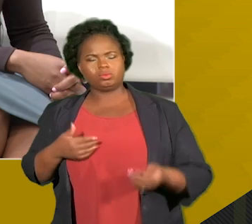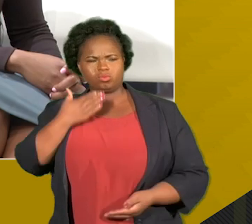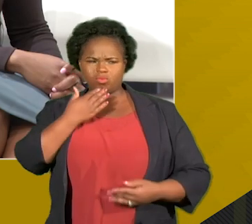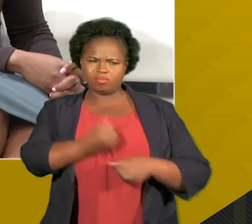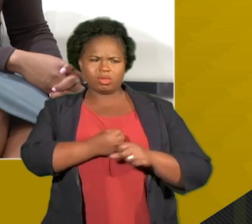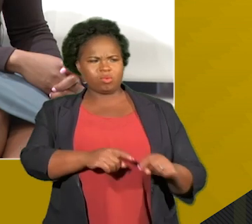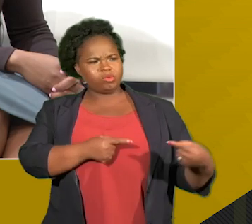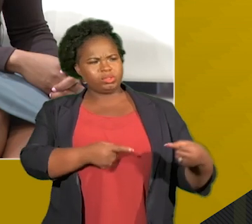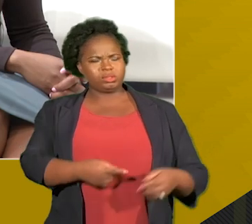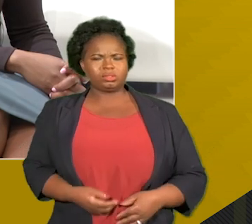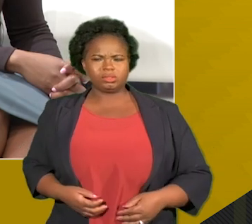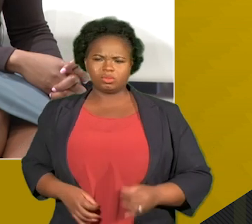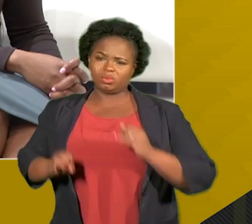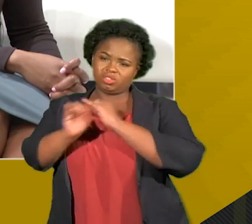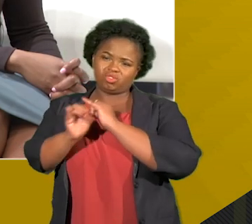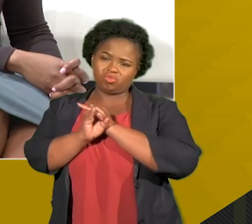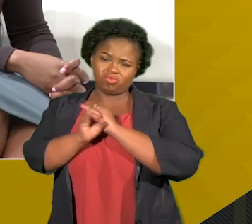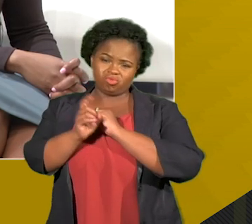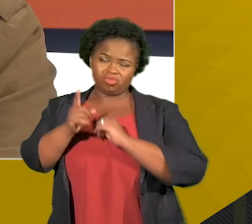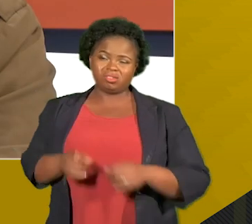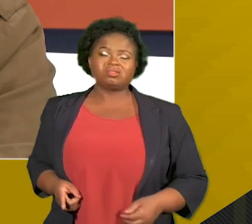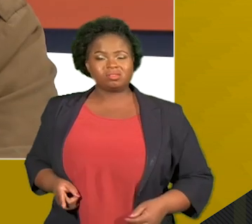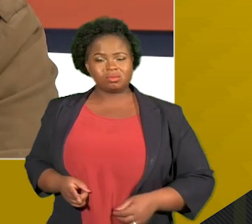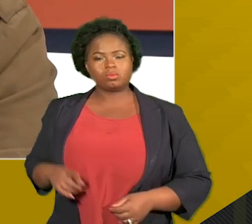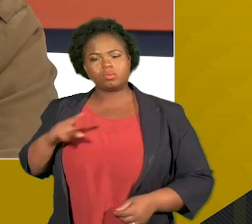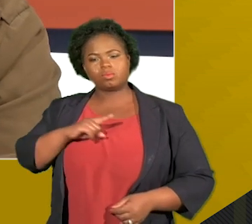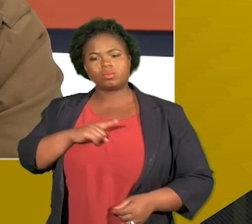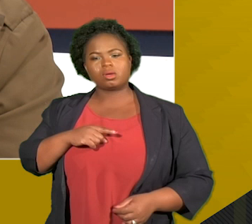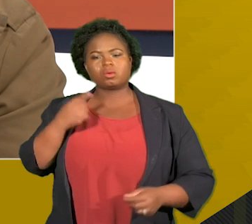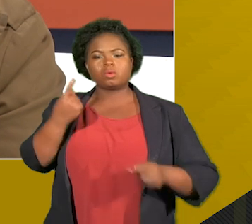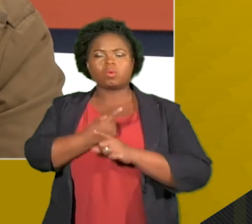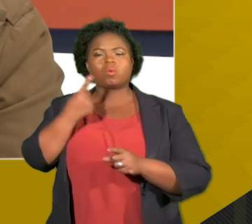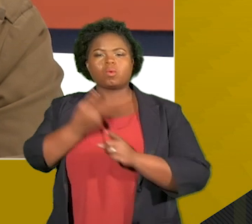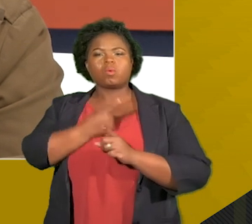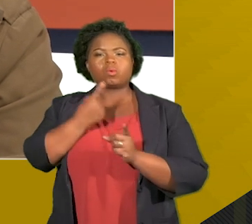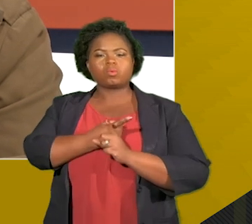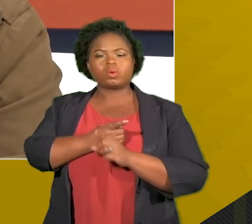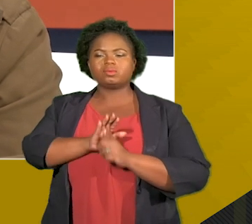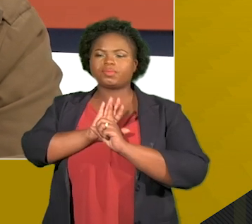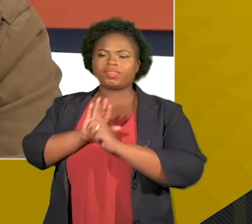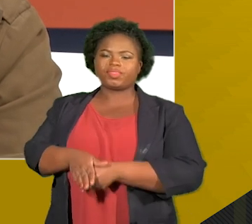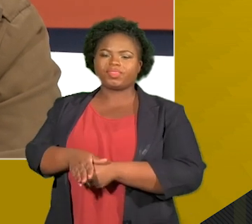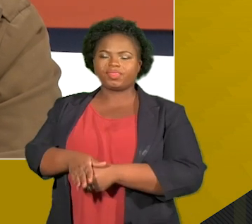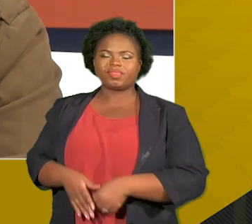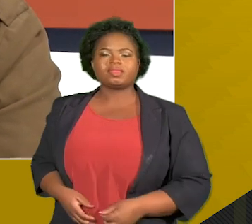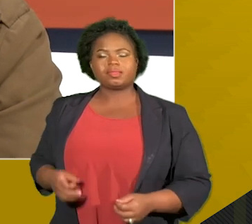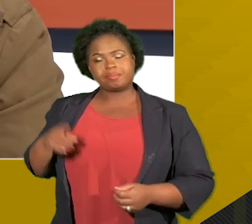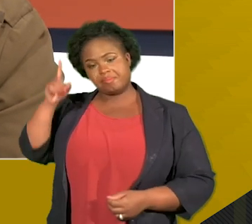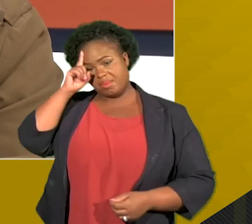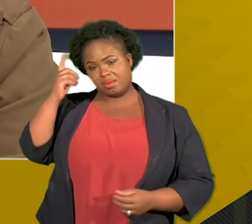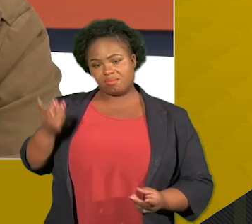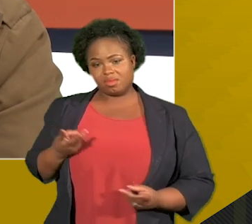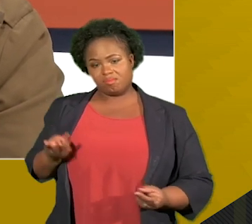There are institutions who are running art. Mm. Who constantly, deliberately deprive people, black